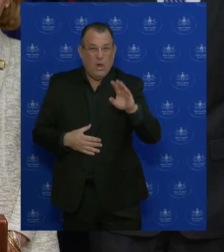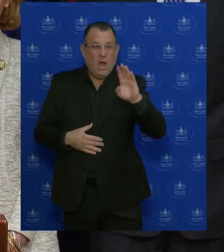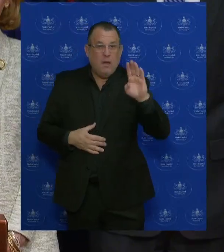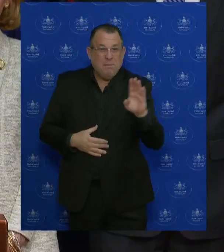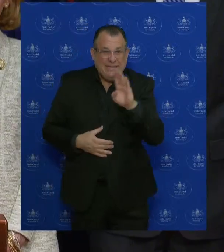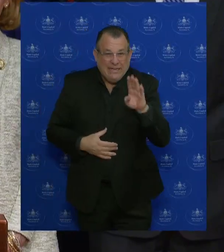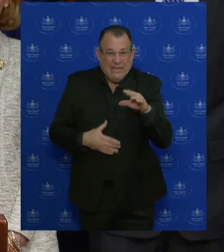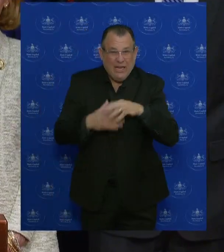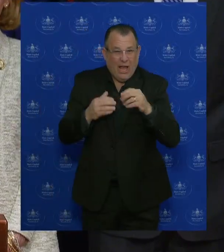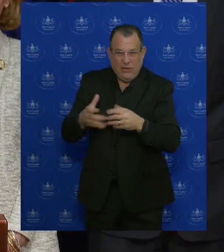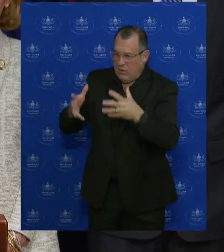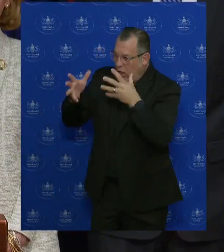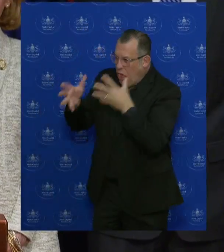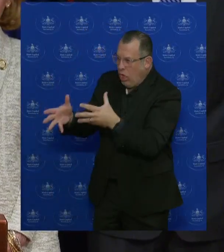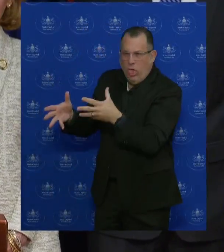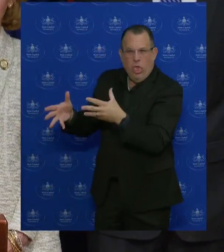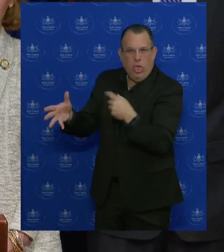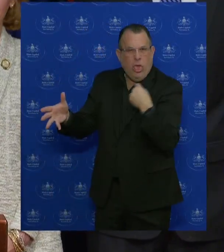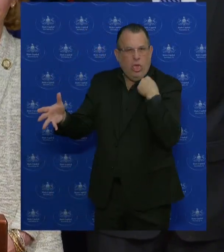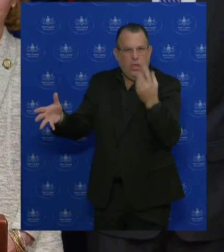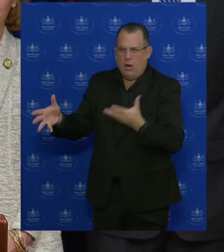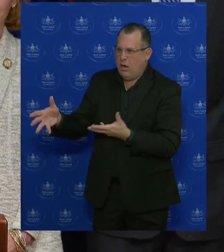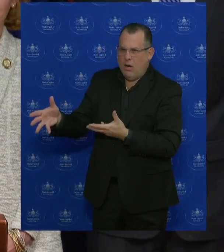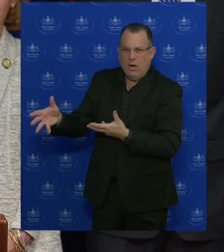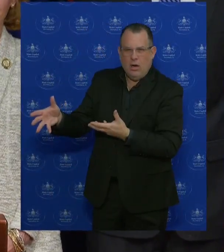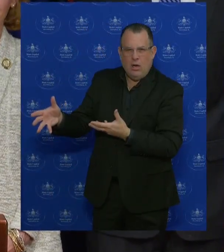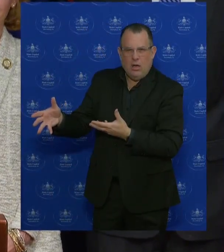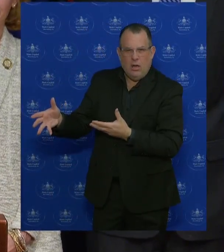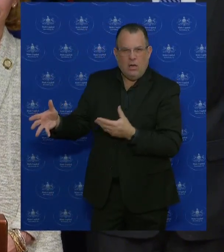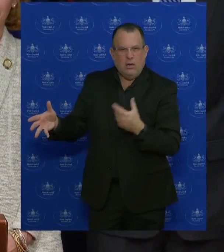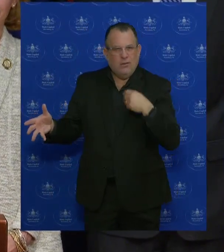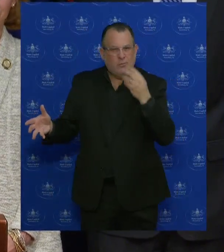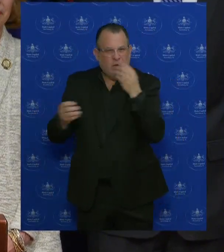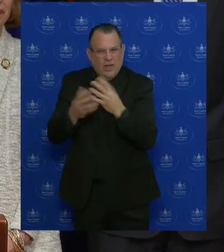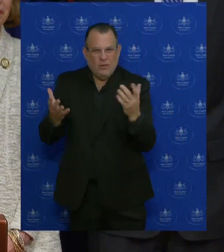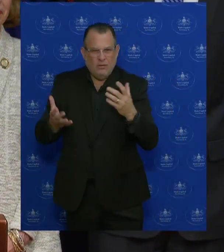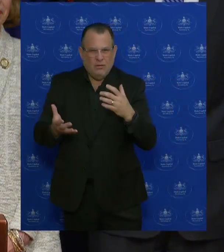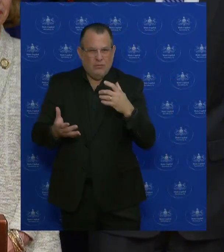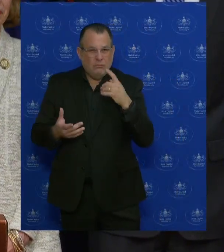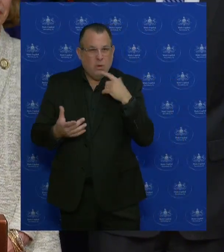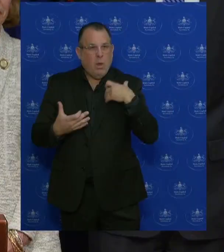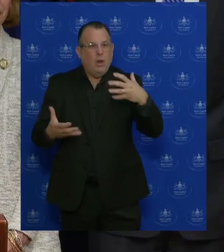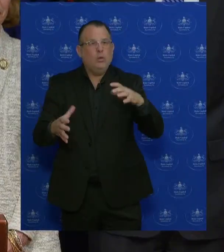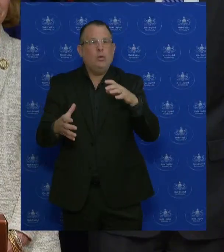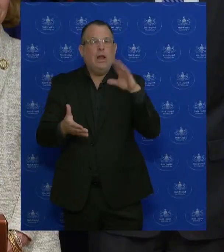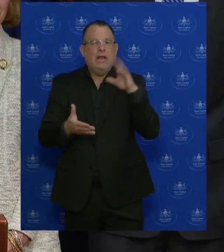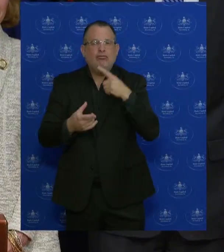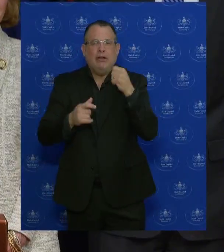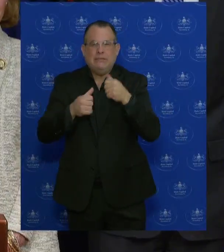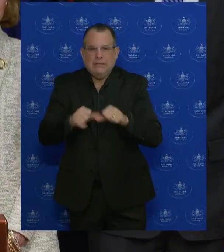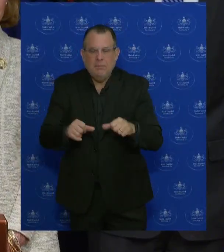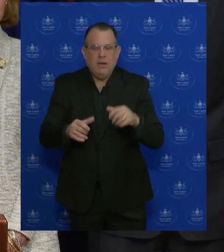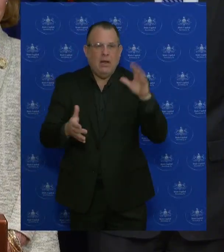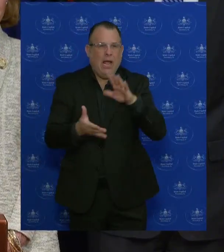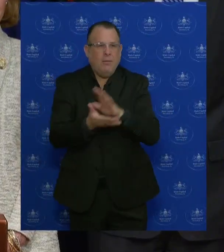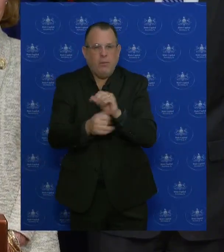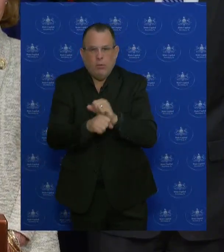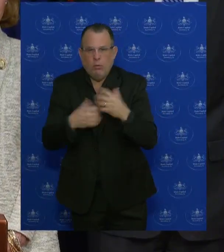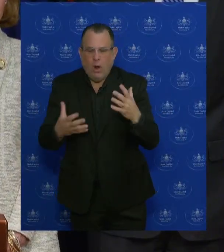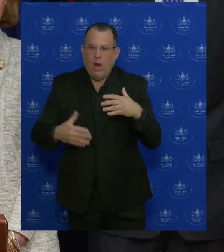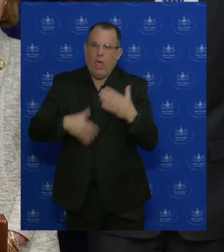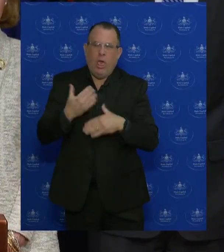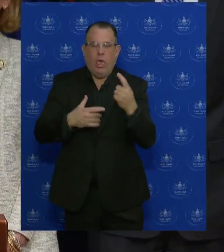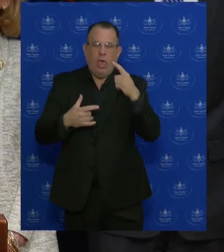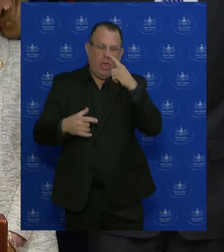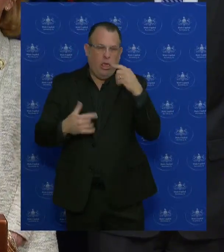problem. Again, less red tape, less paperwork, and more money in your pocket. After all, money should be going directly